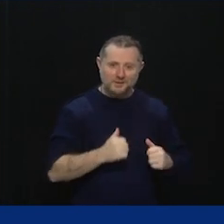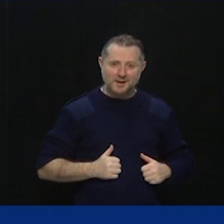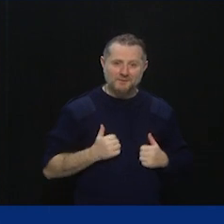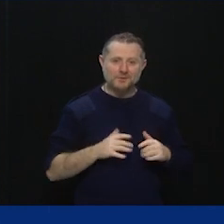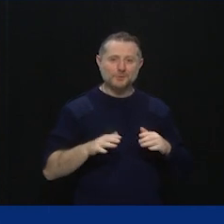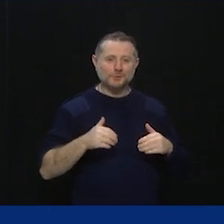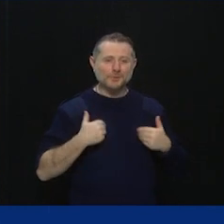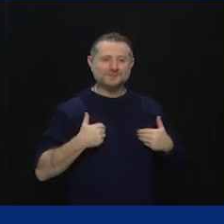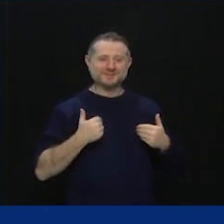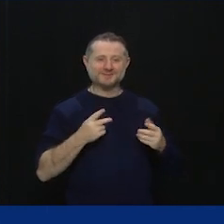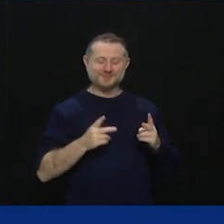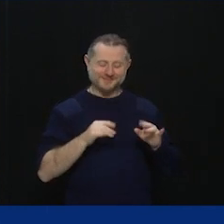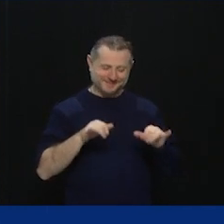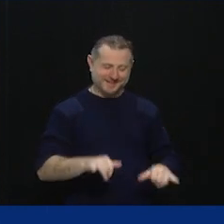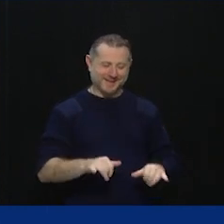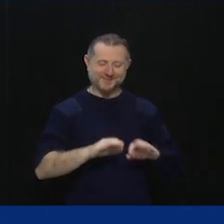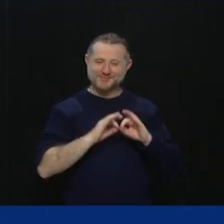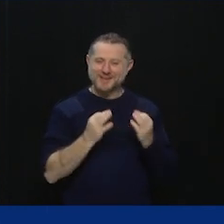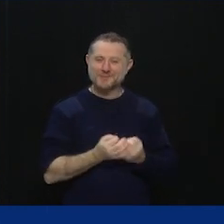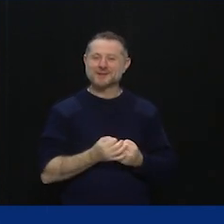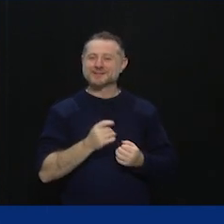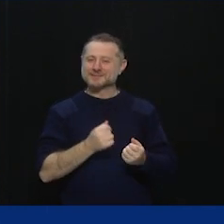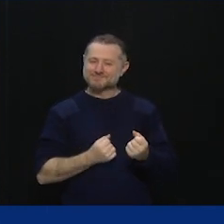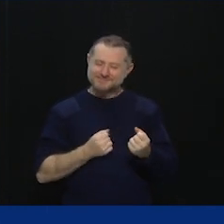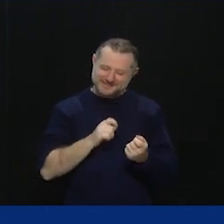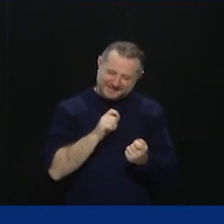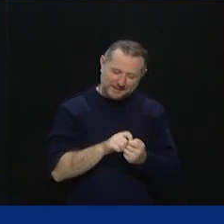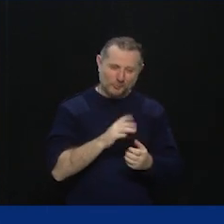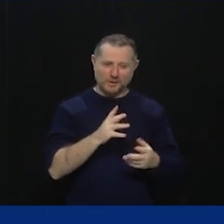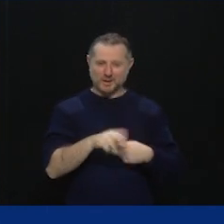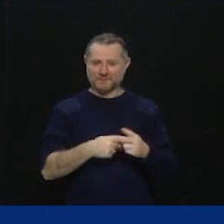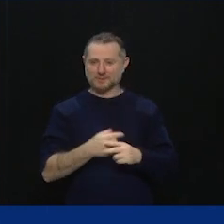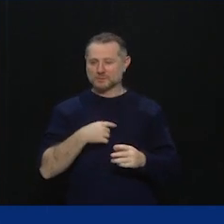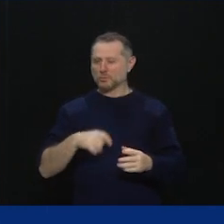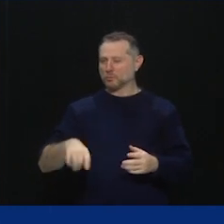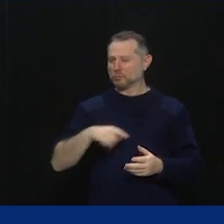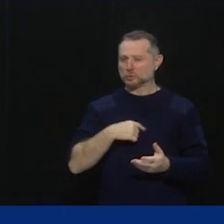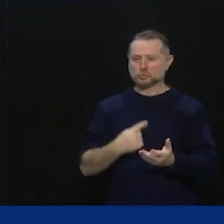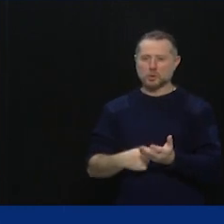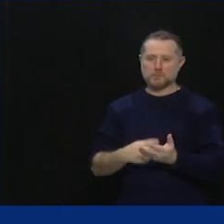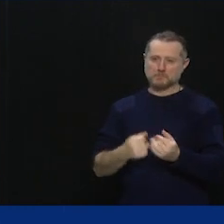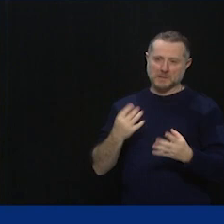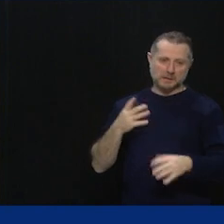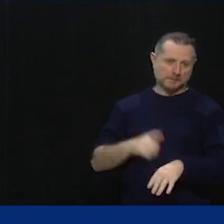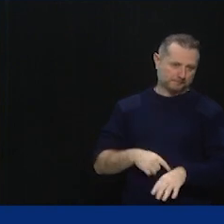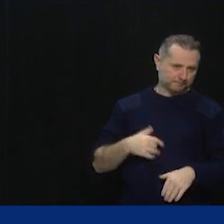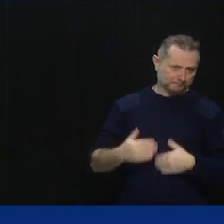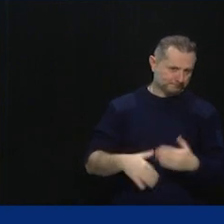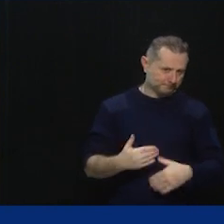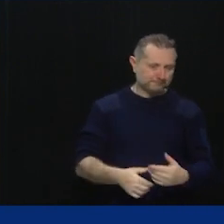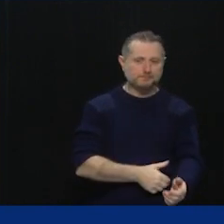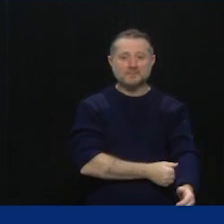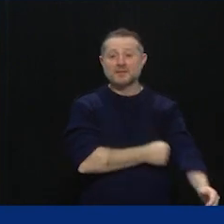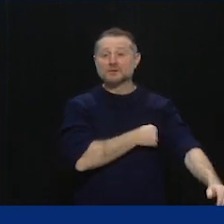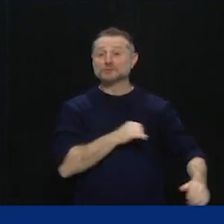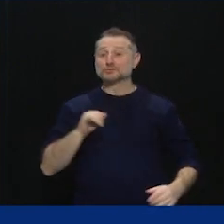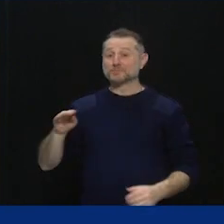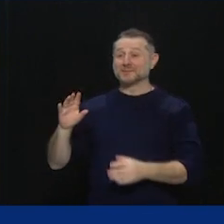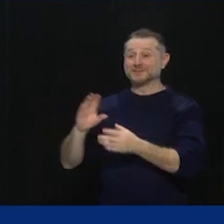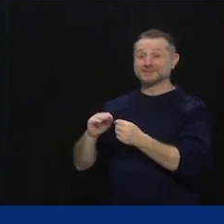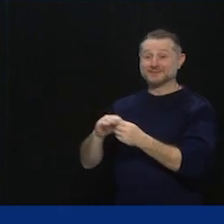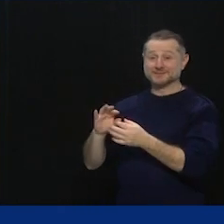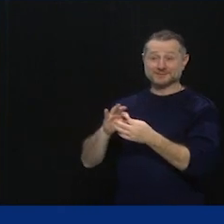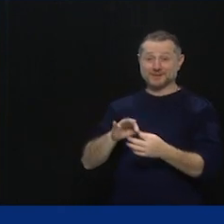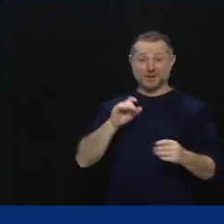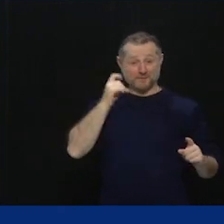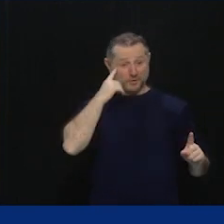is exactly the type of thing that we talk about all the time. And here, like Jim said, like about the governor, we're walking the walk. TriTech